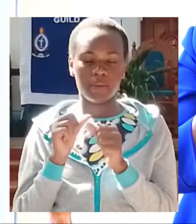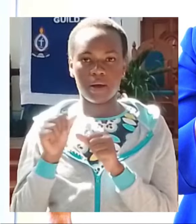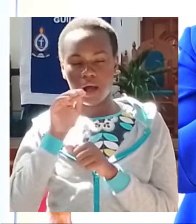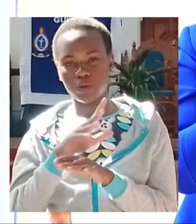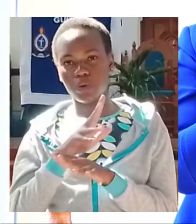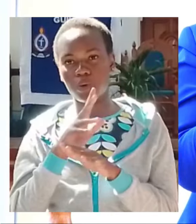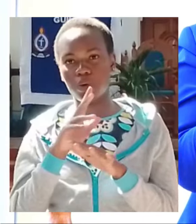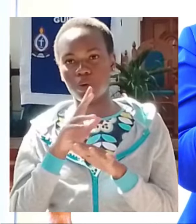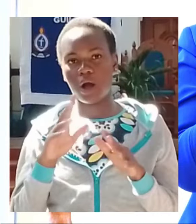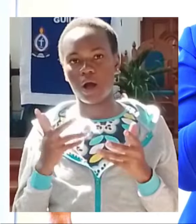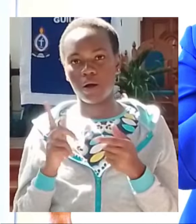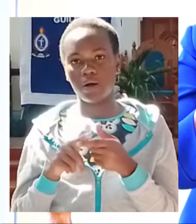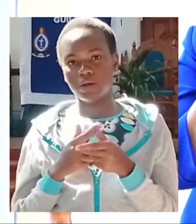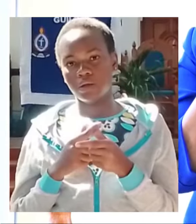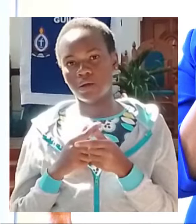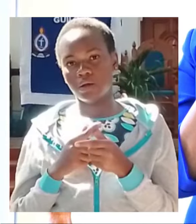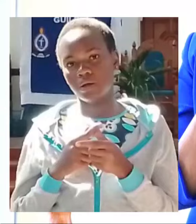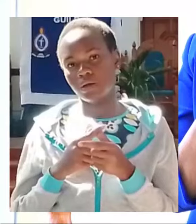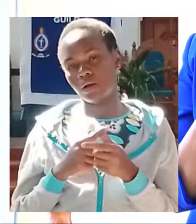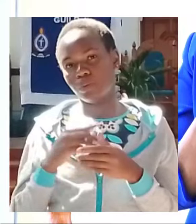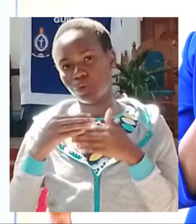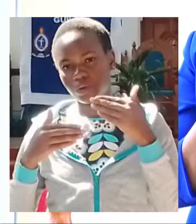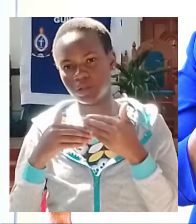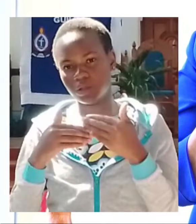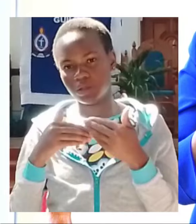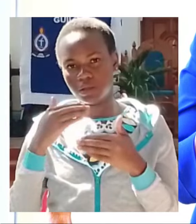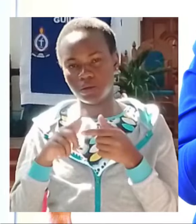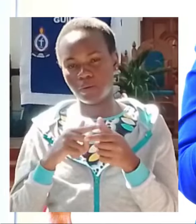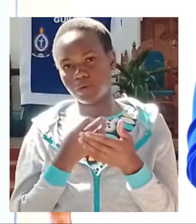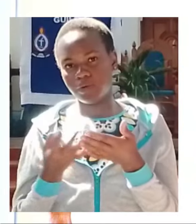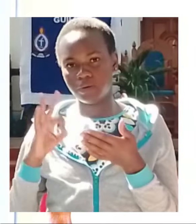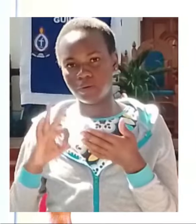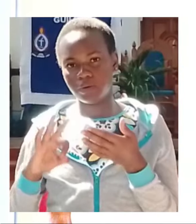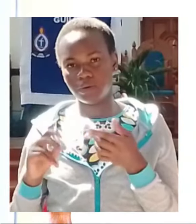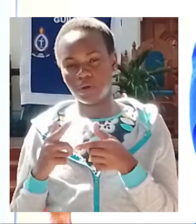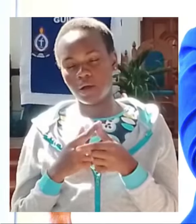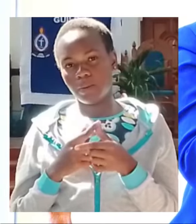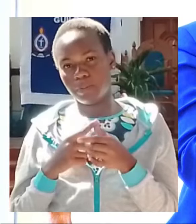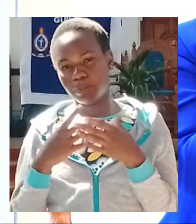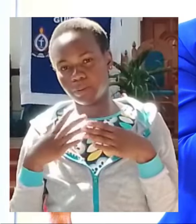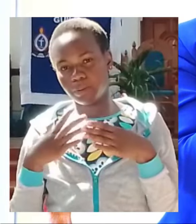well, when the foundations are shaken, what are the righteous going to do?